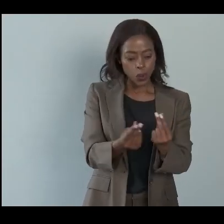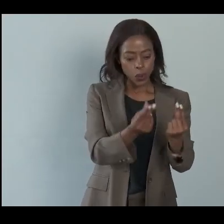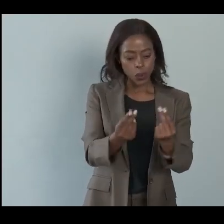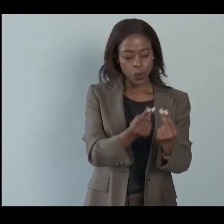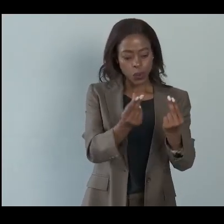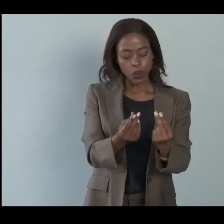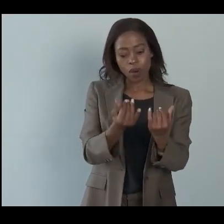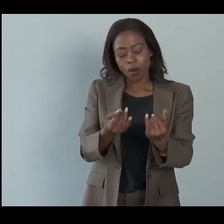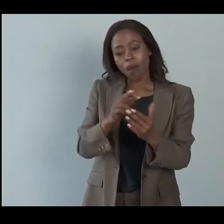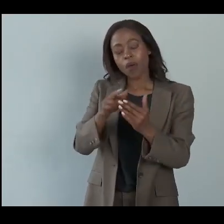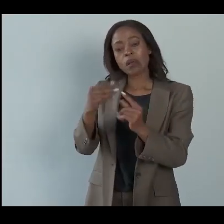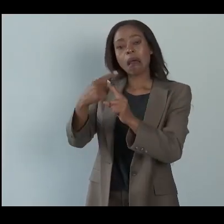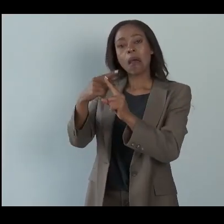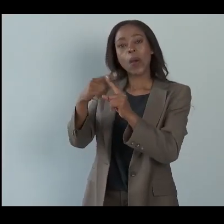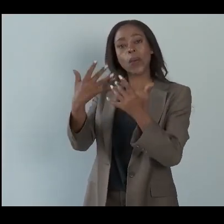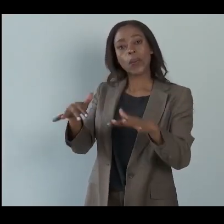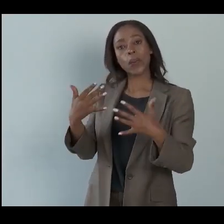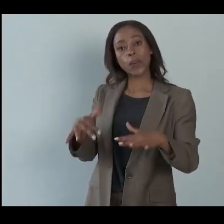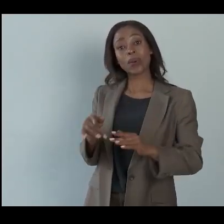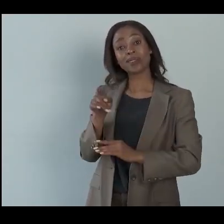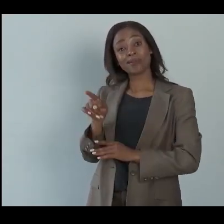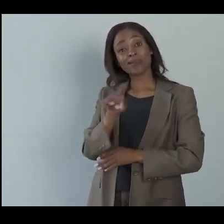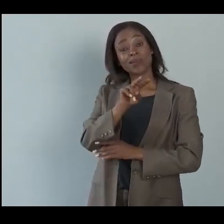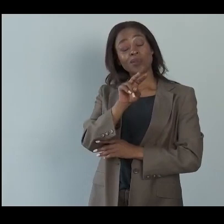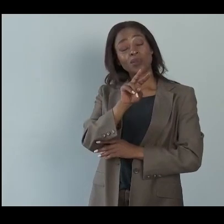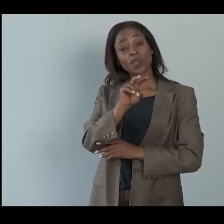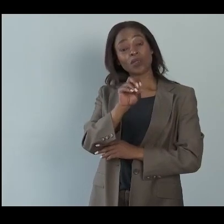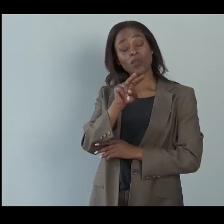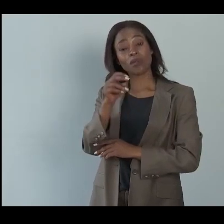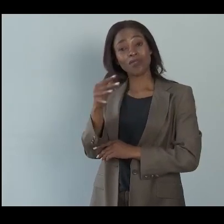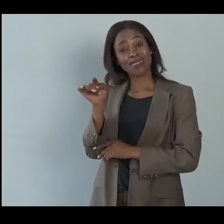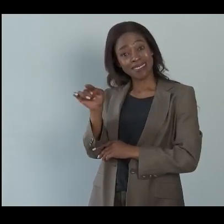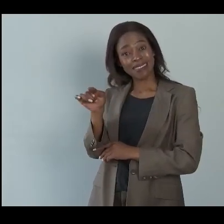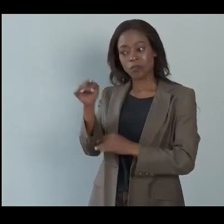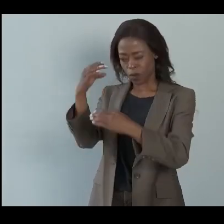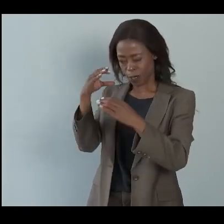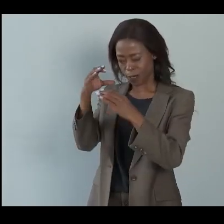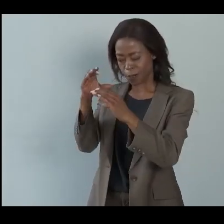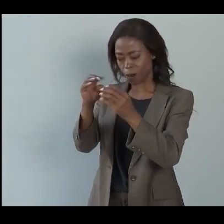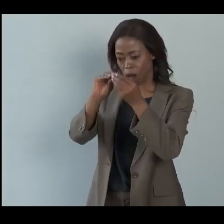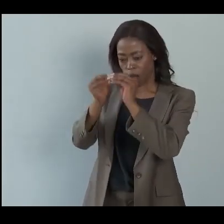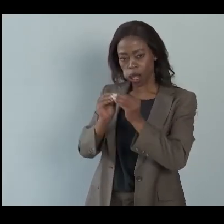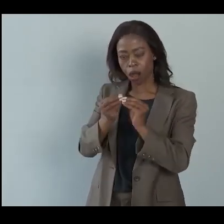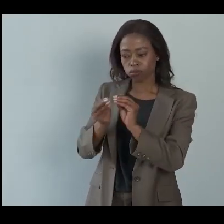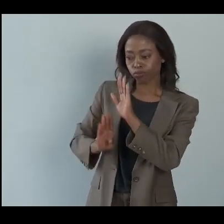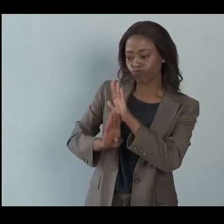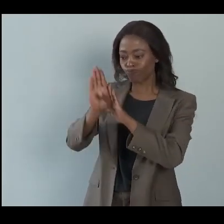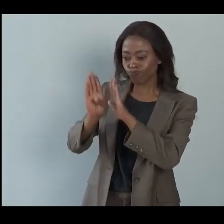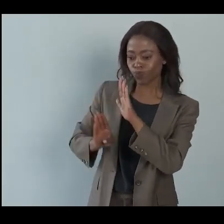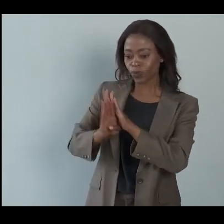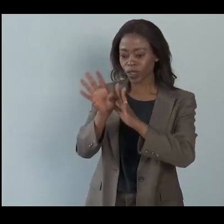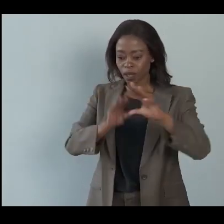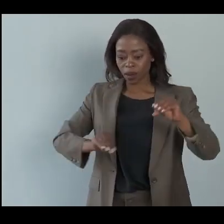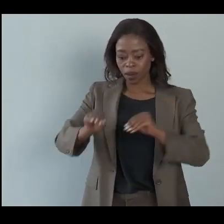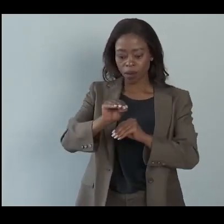results. FY24 is the next phase of our journey, where we are focusing on fixing, enhancing, and repositioning the